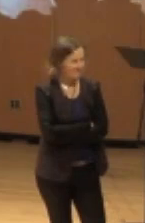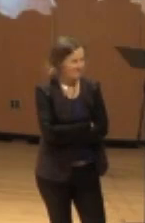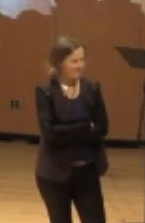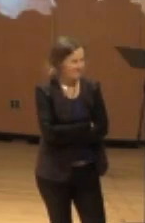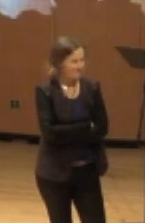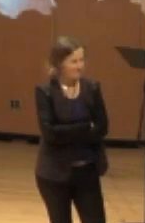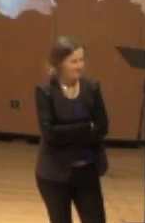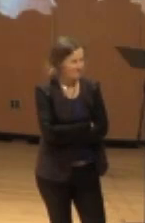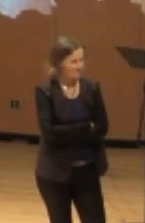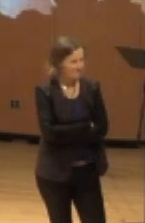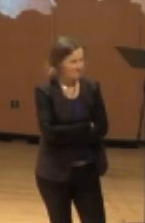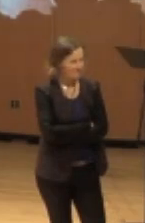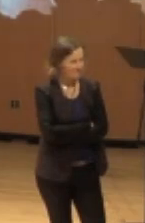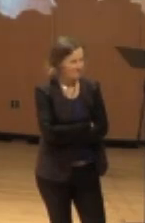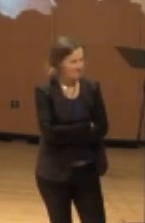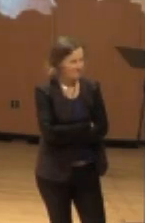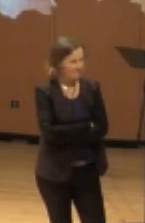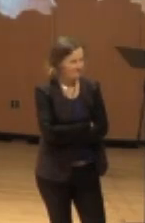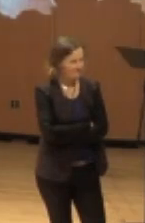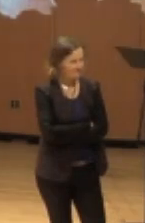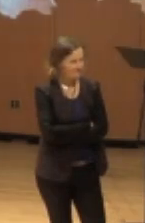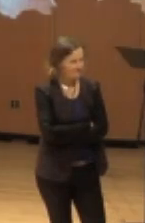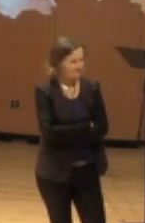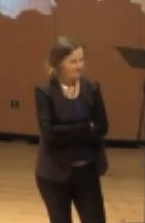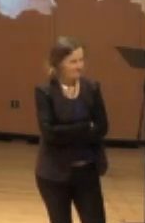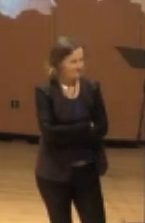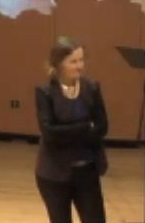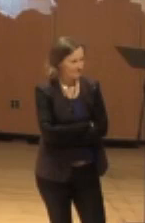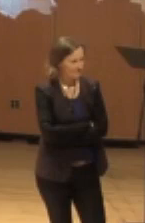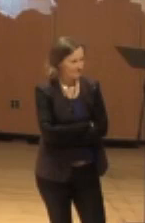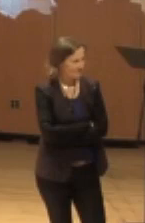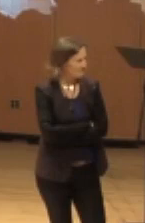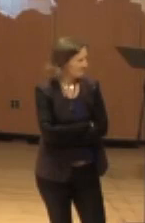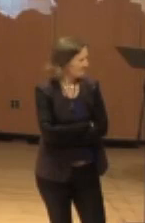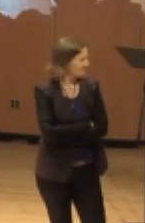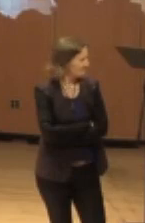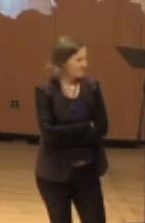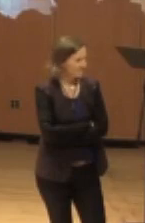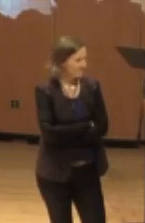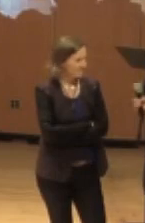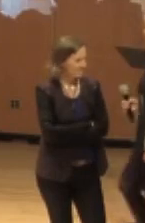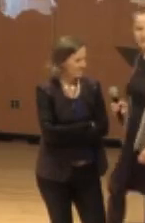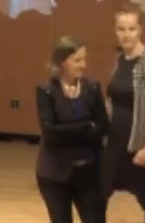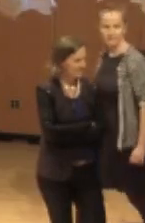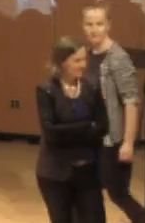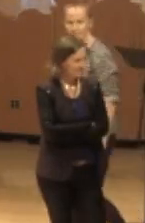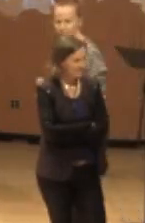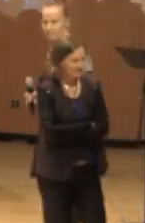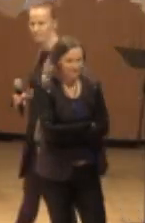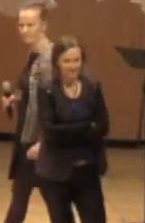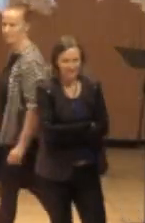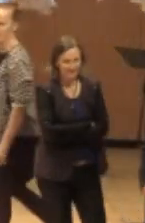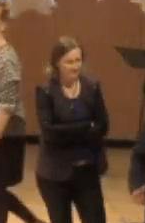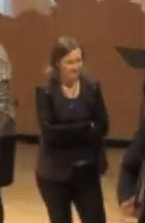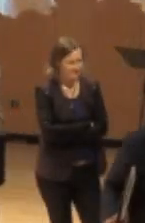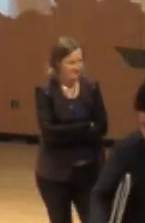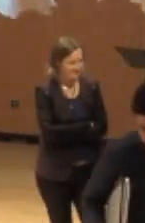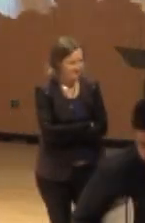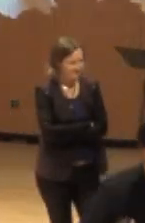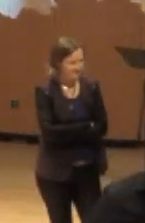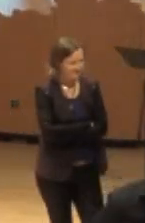um Opa concrete language that is also so so versatile so so um